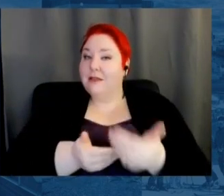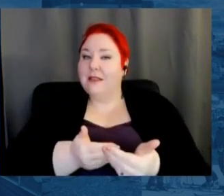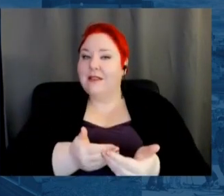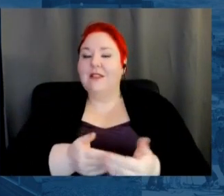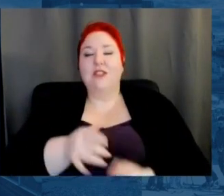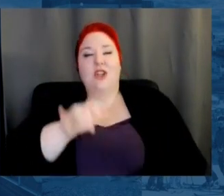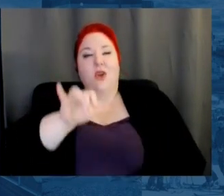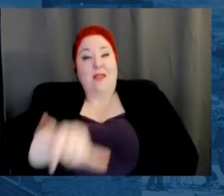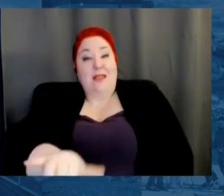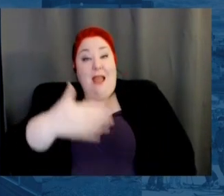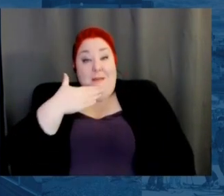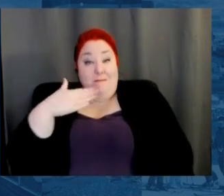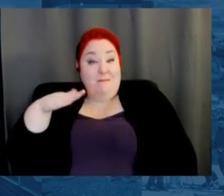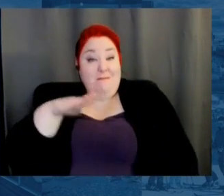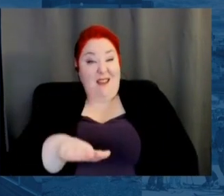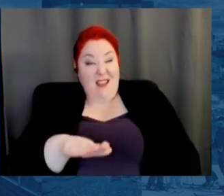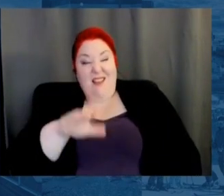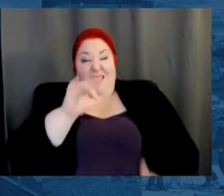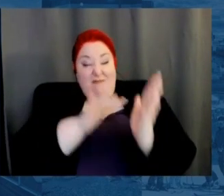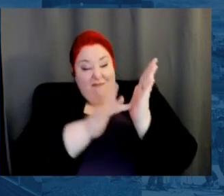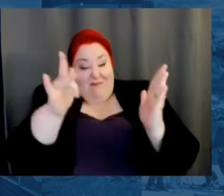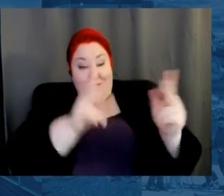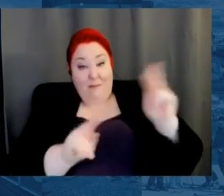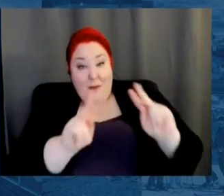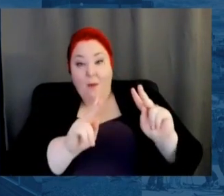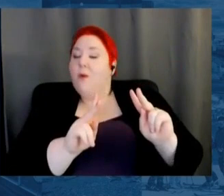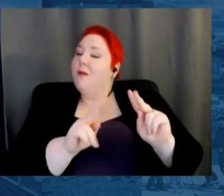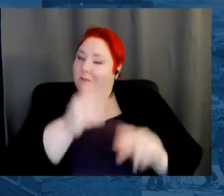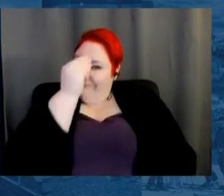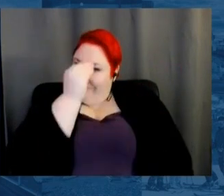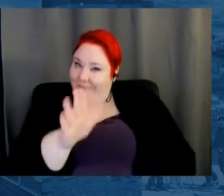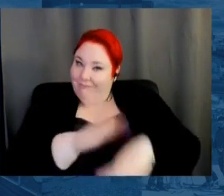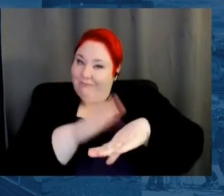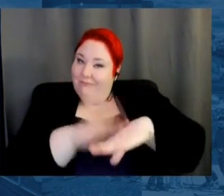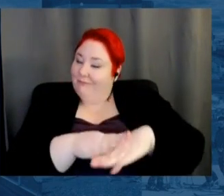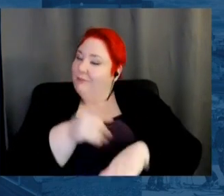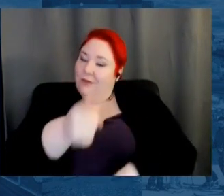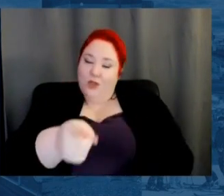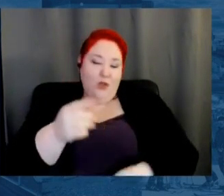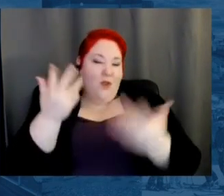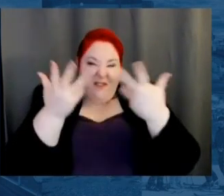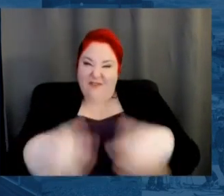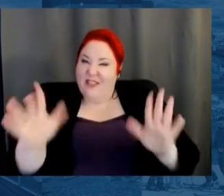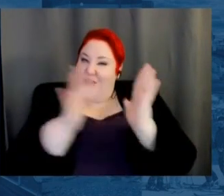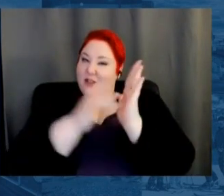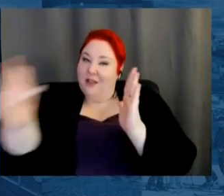on notice. We're coming after you. You're done ripping New Yorkers off.